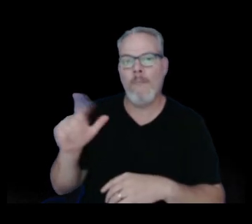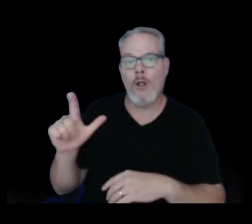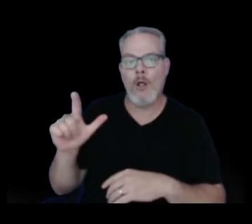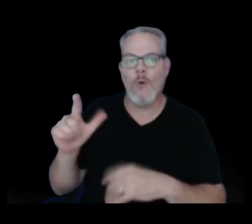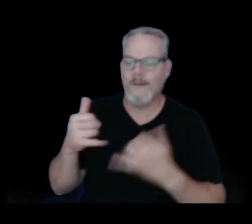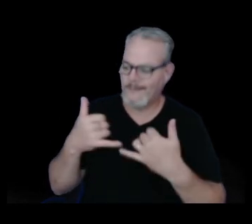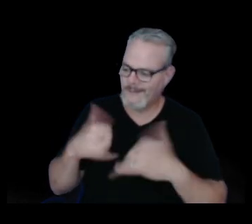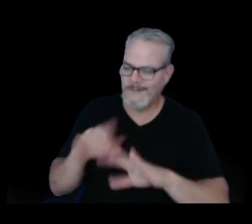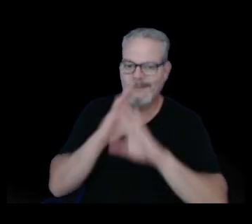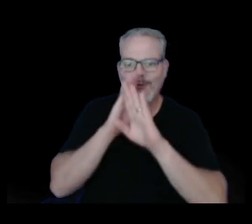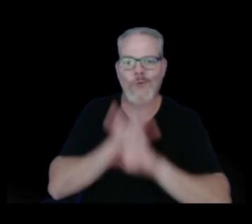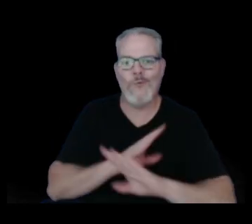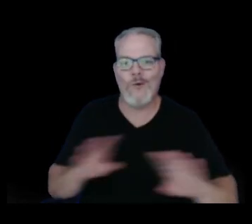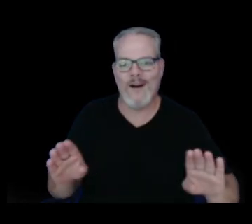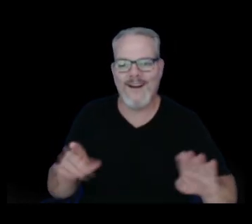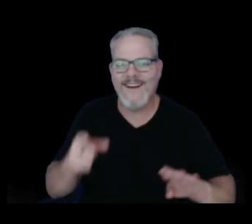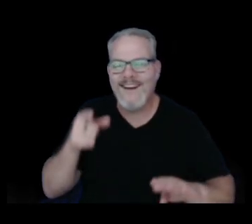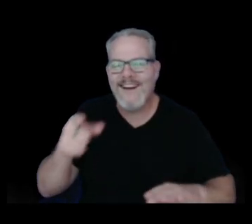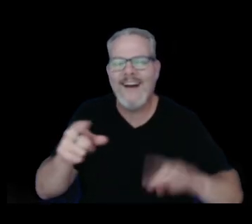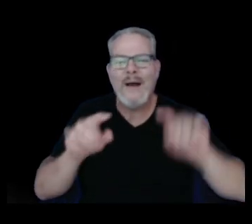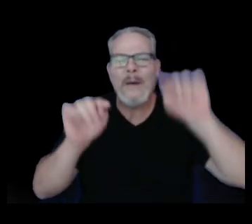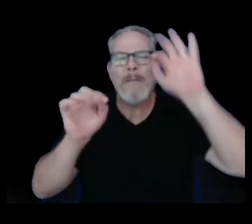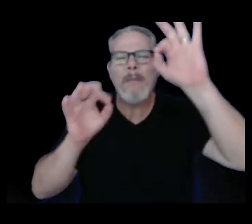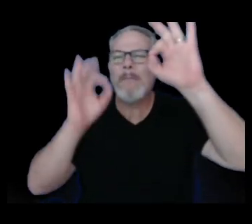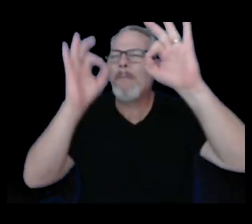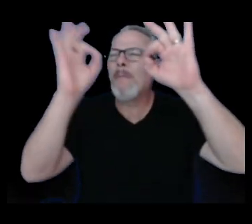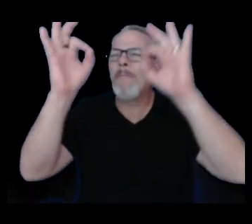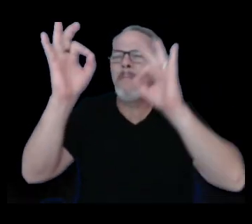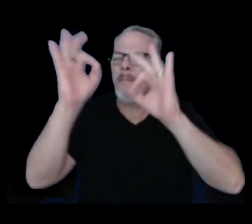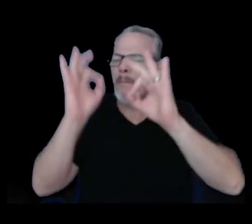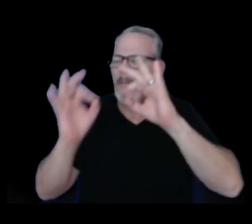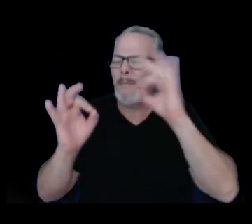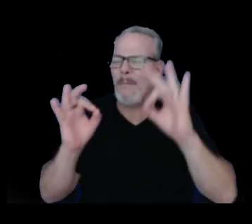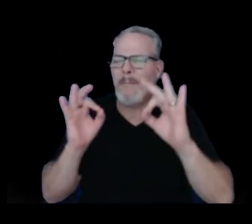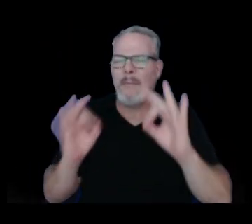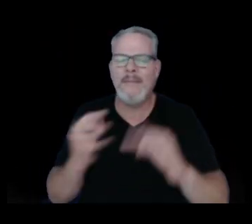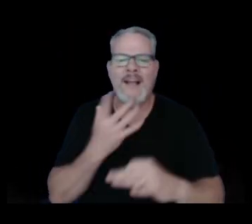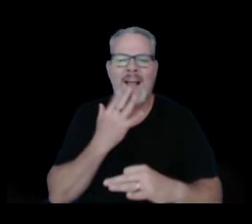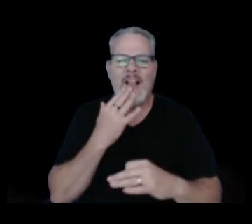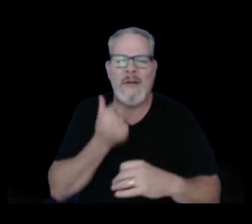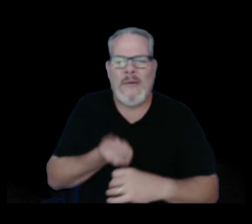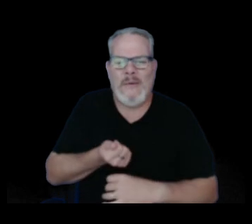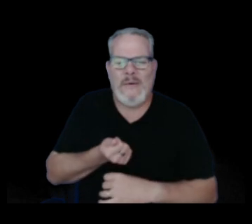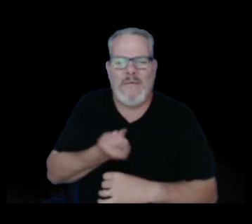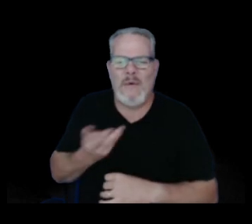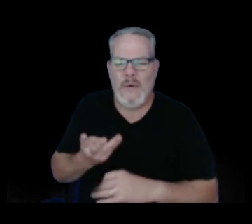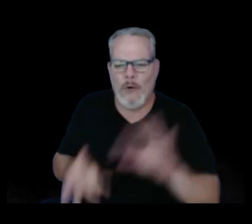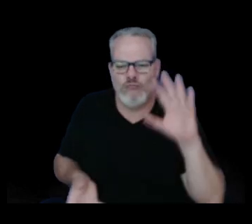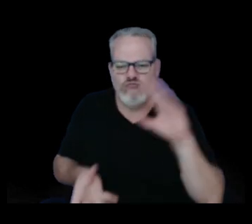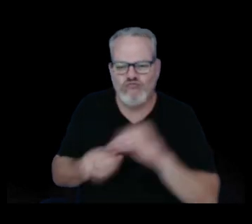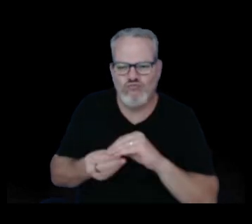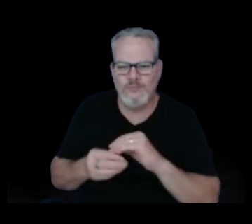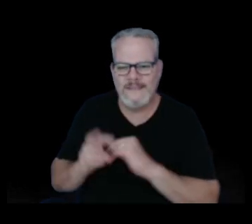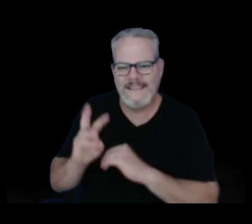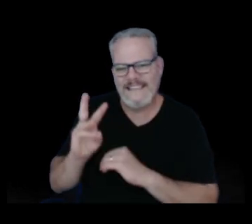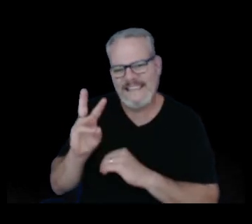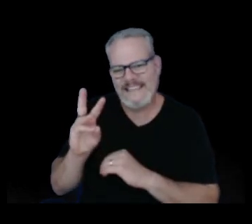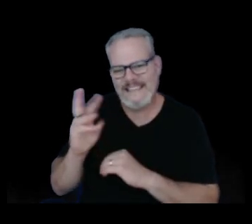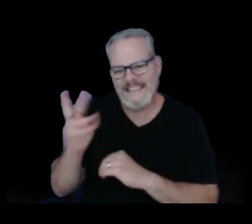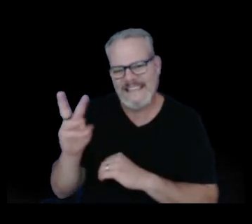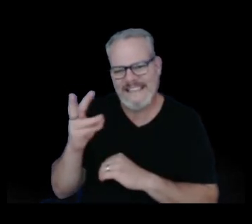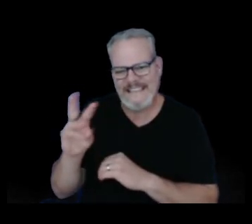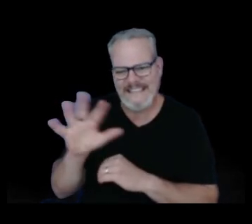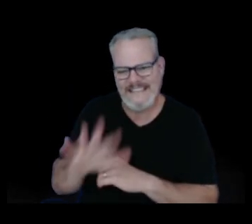are the earthquakes colored by depth over the last month. Not too many, about 60 on there, which is